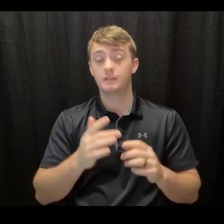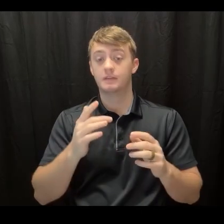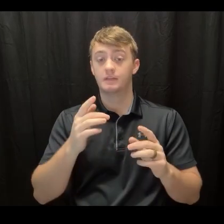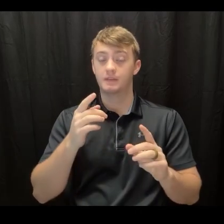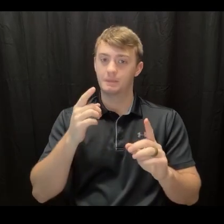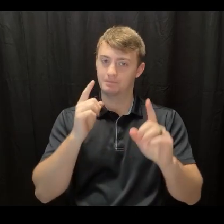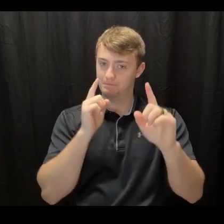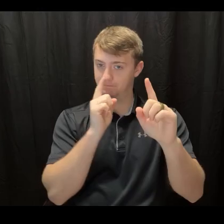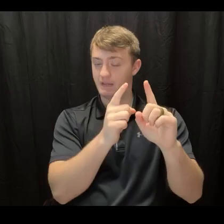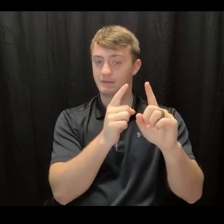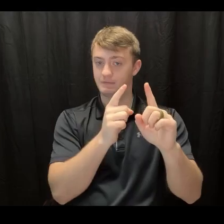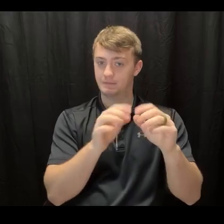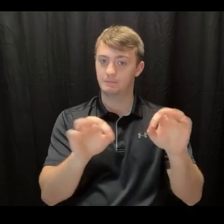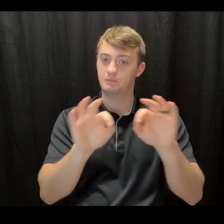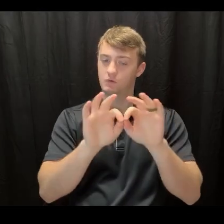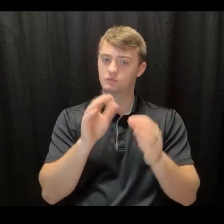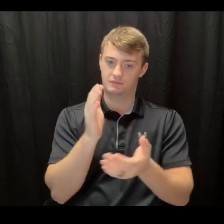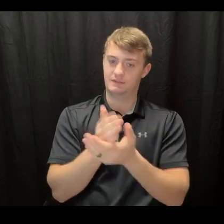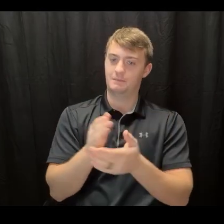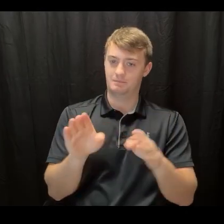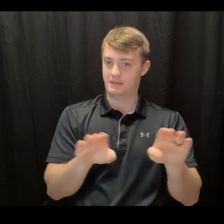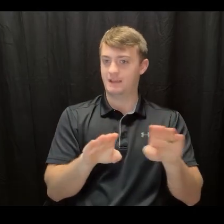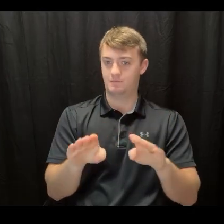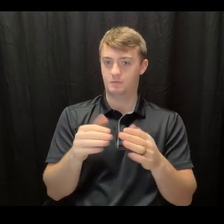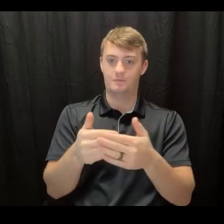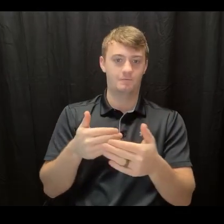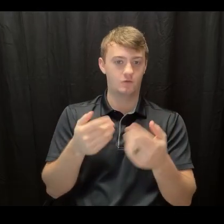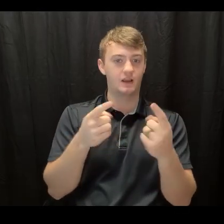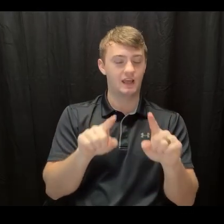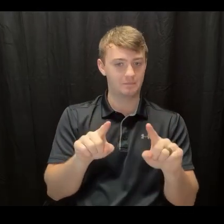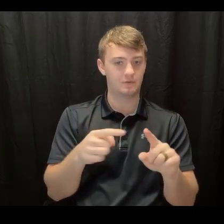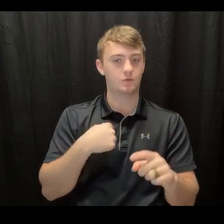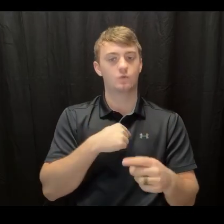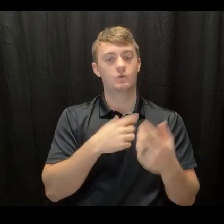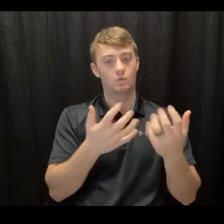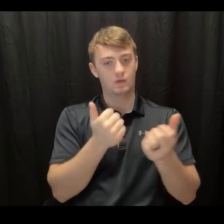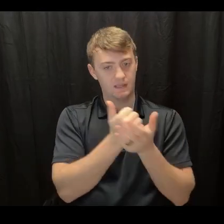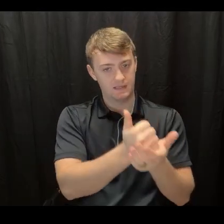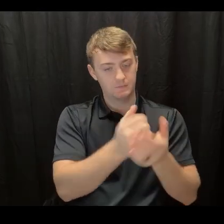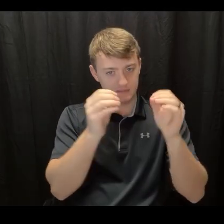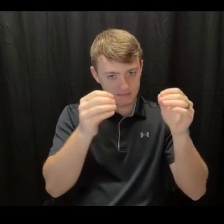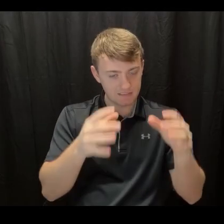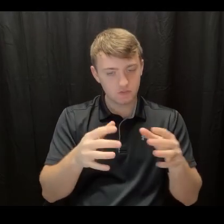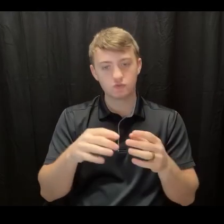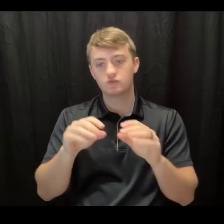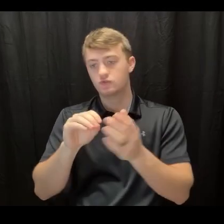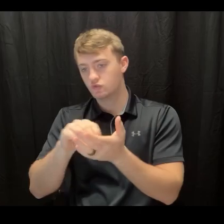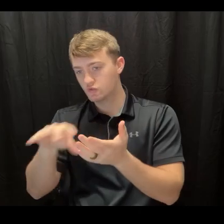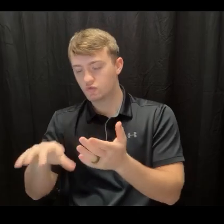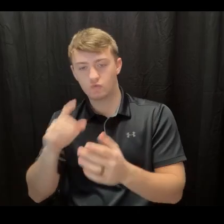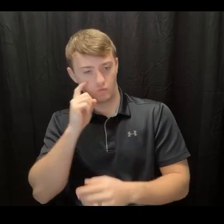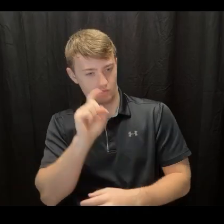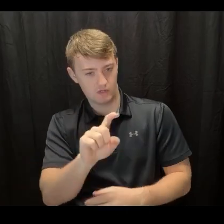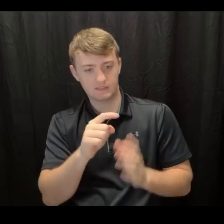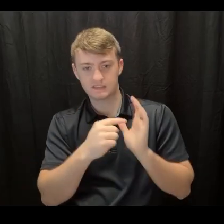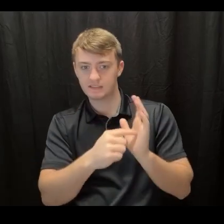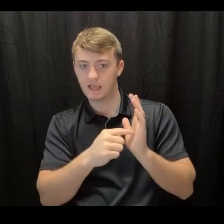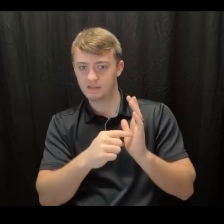have is to stop behaviors before they occur. We want to help teachers and students